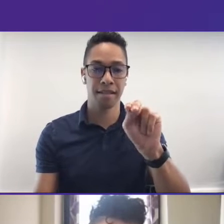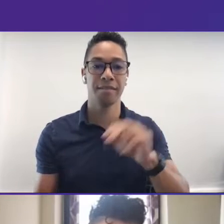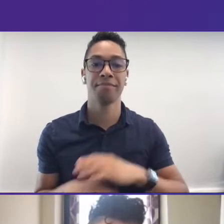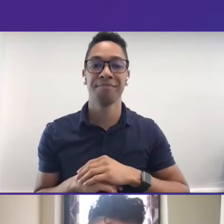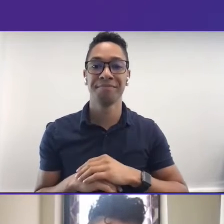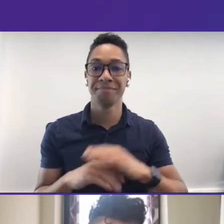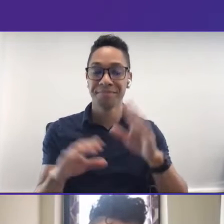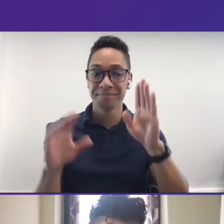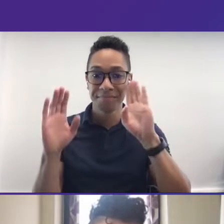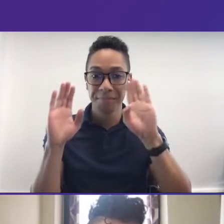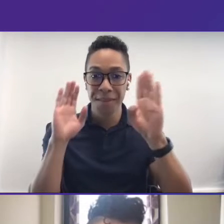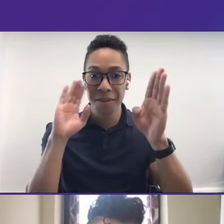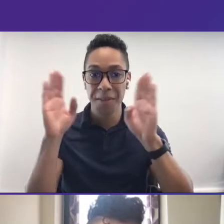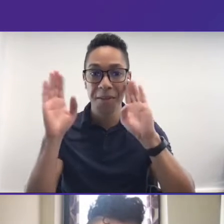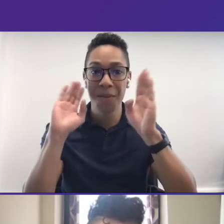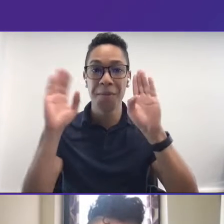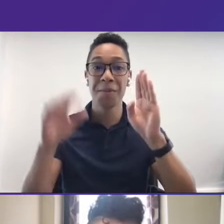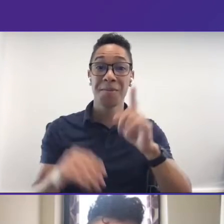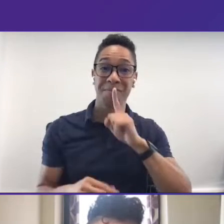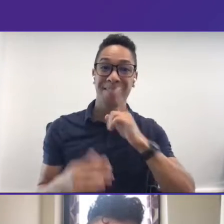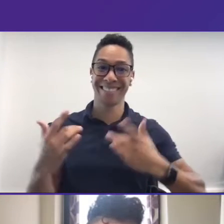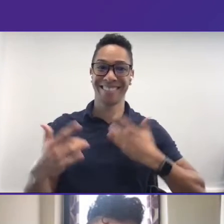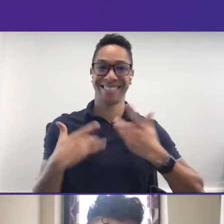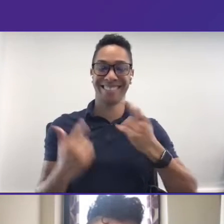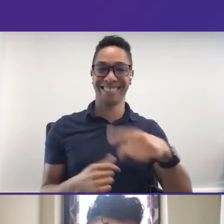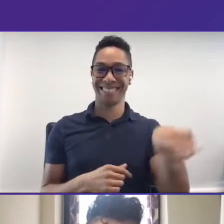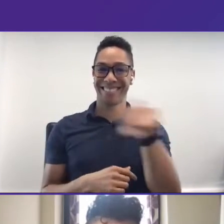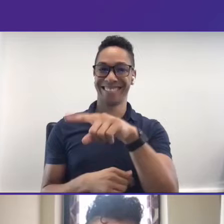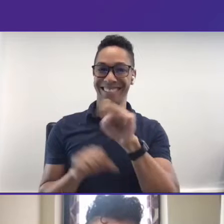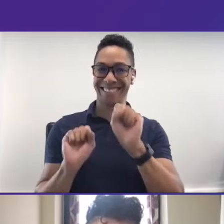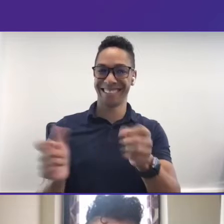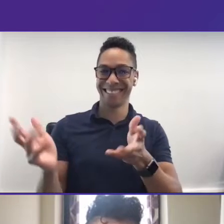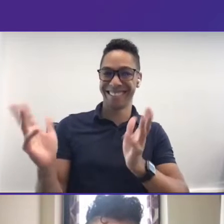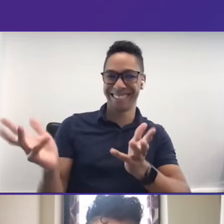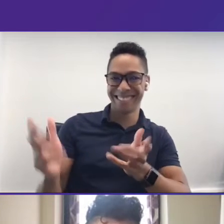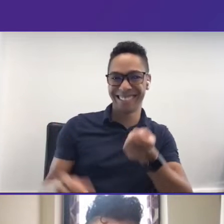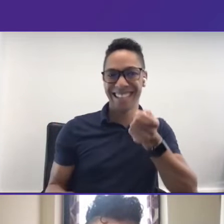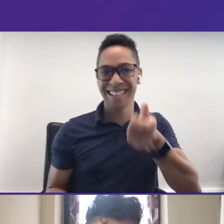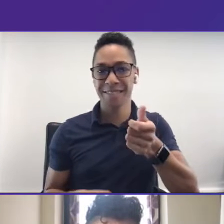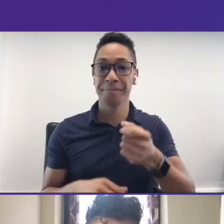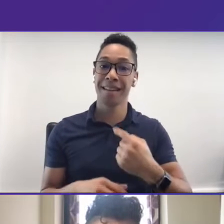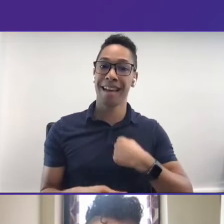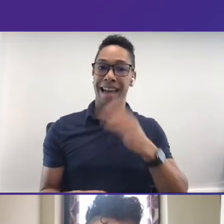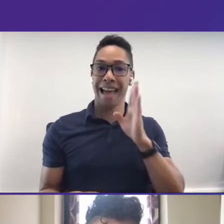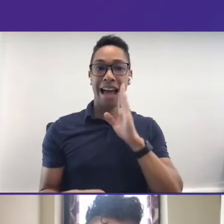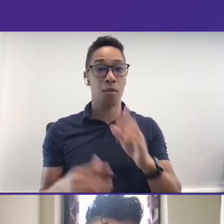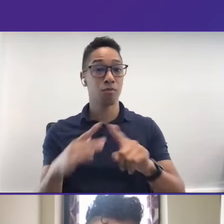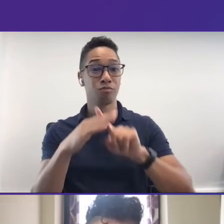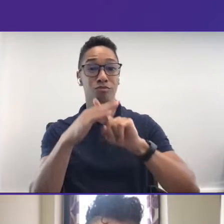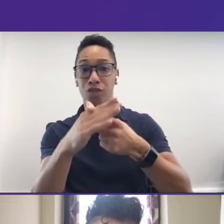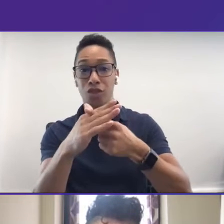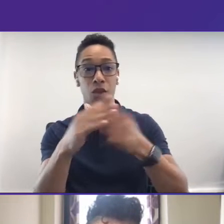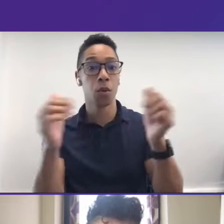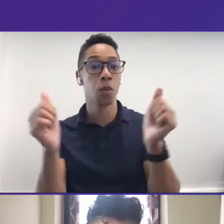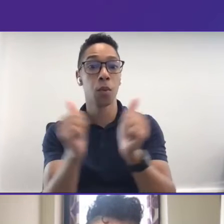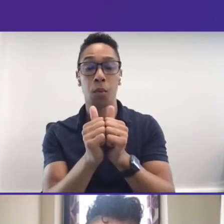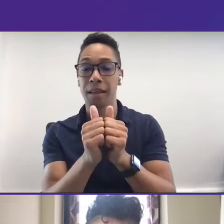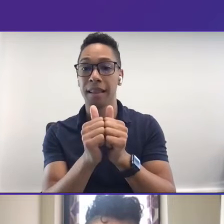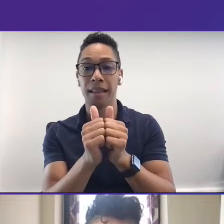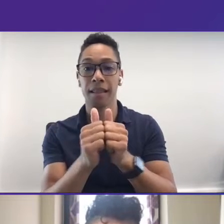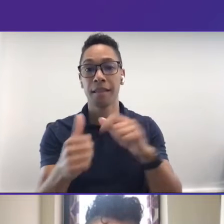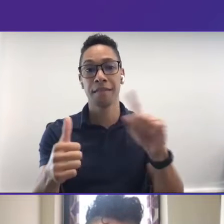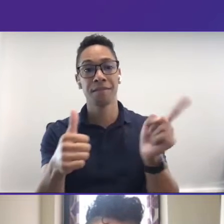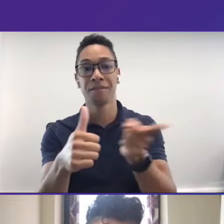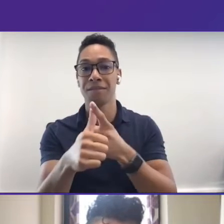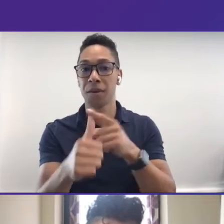Hello. I'm very excited for you all to be able to chat some, and I'm gonna go ahead and get us started with a